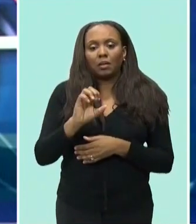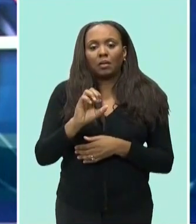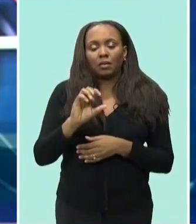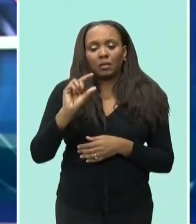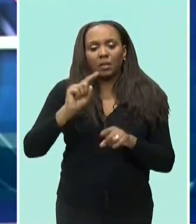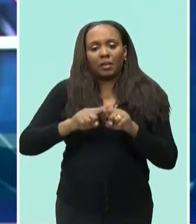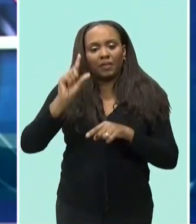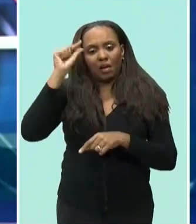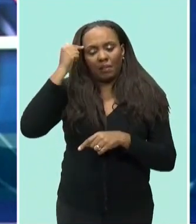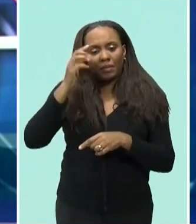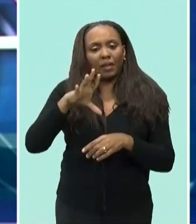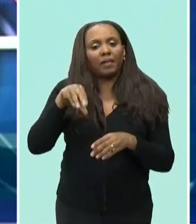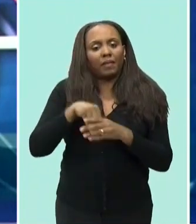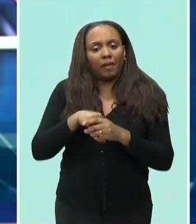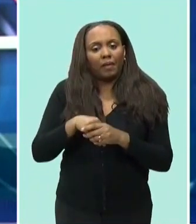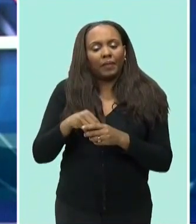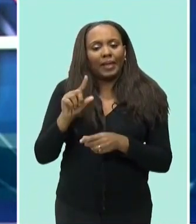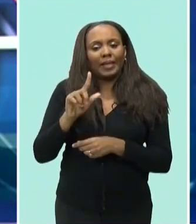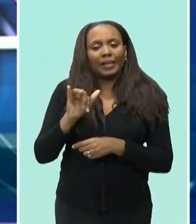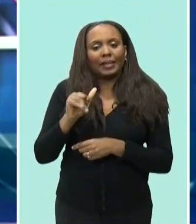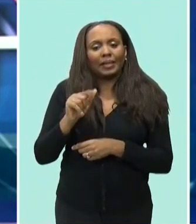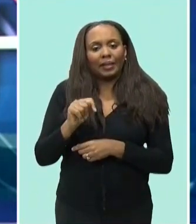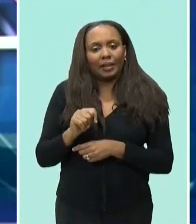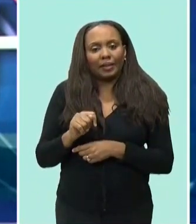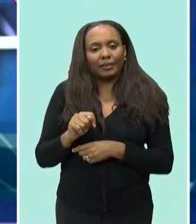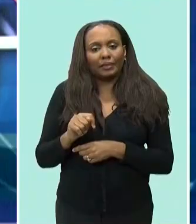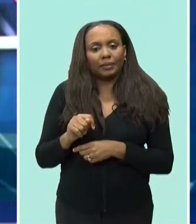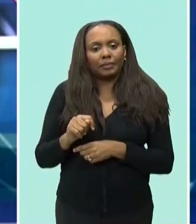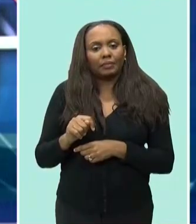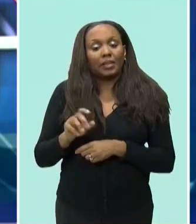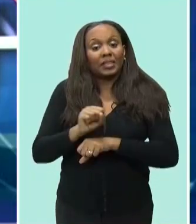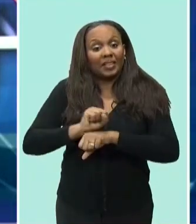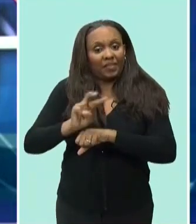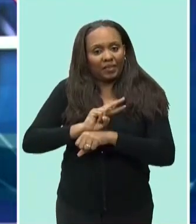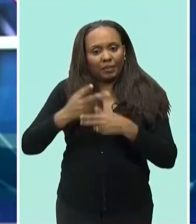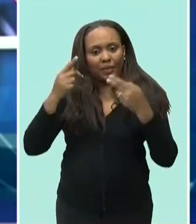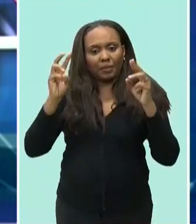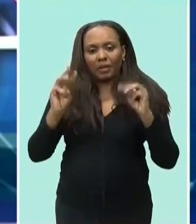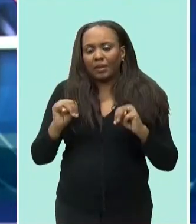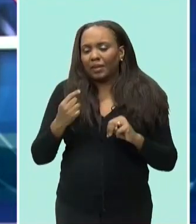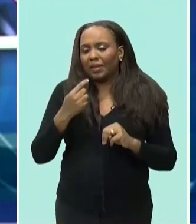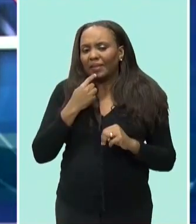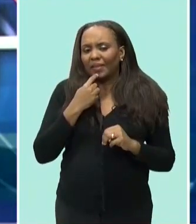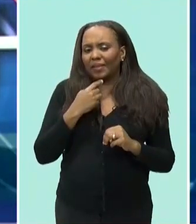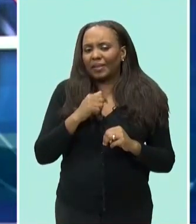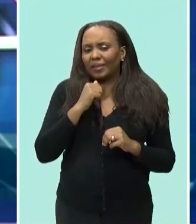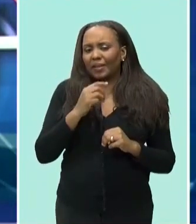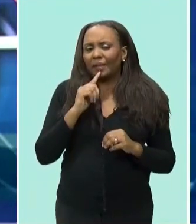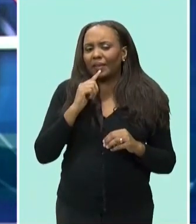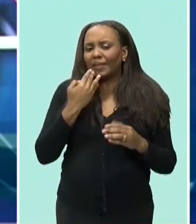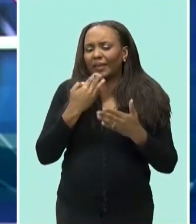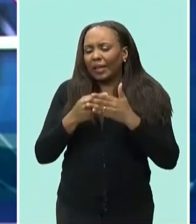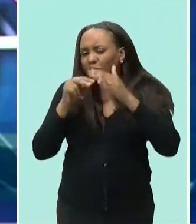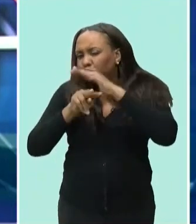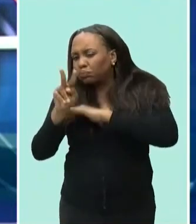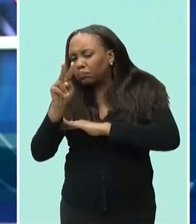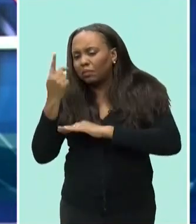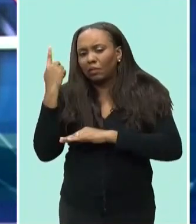Prime Minister of St. Vincent and the Grenadines, Dr. Ralph Gonzalez, has painted a bleak outlook for the regional